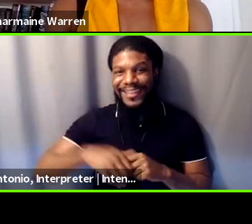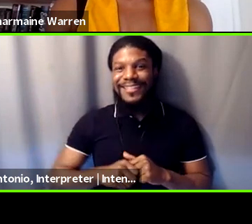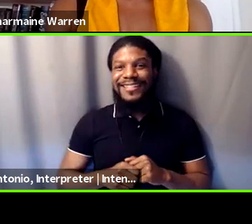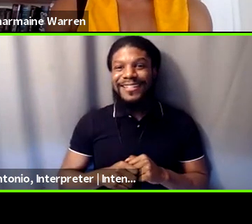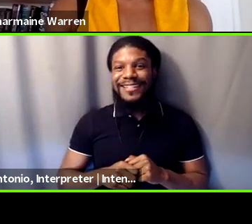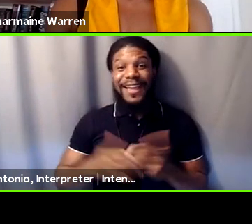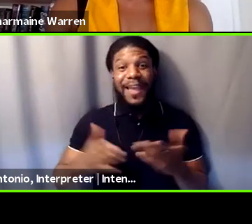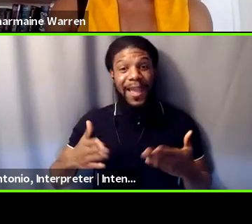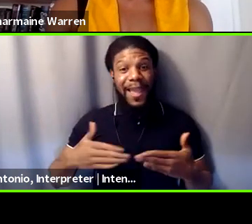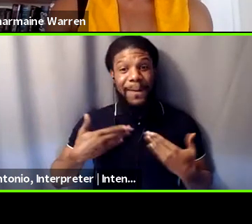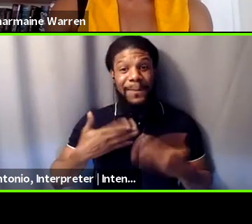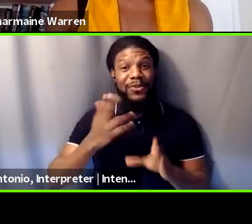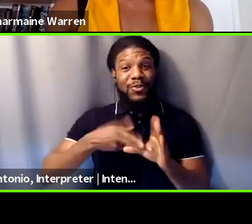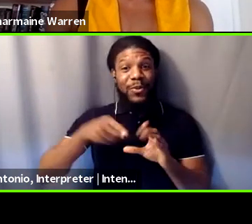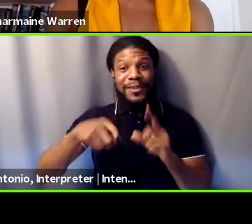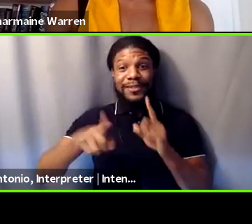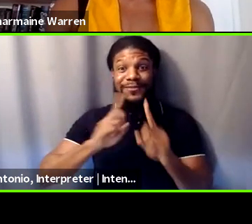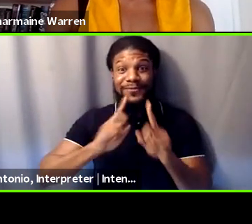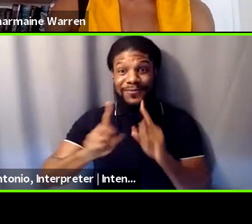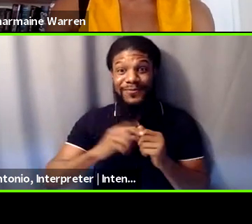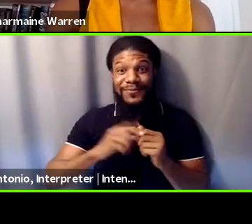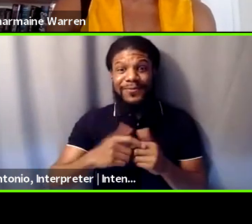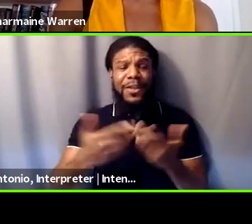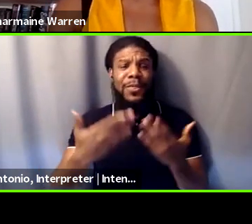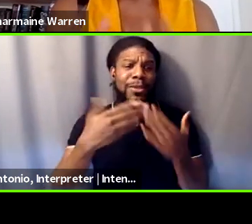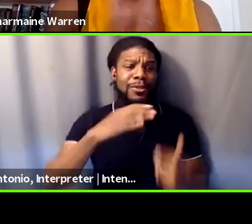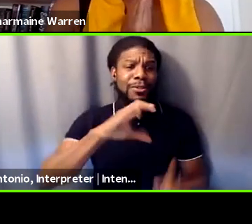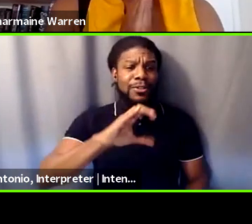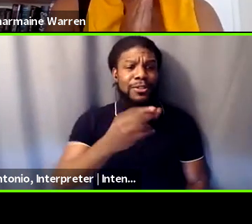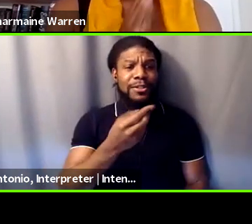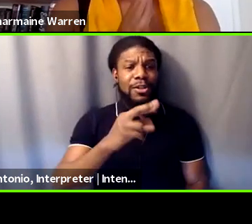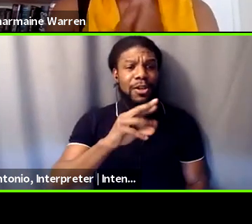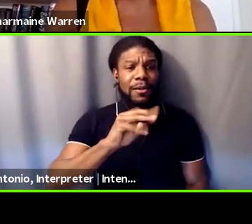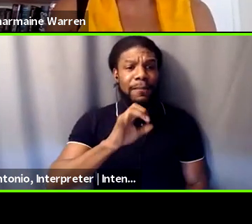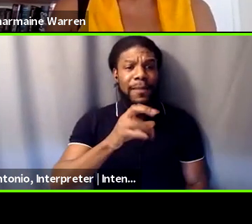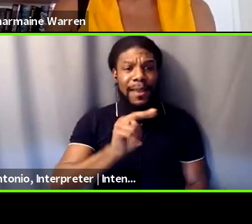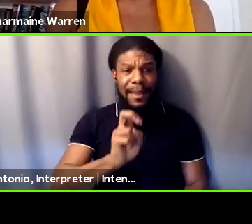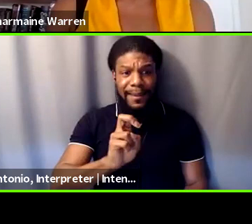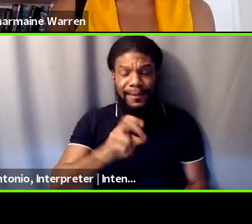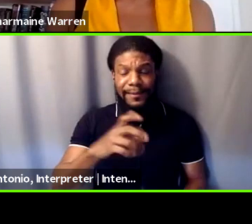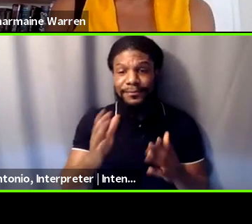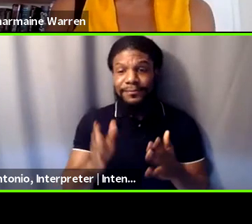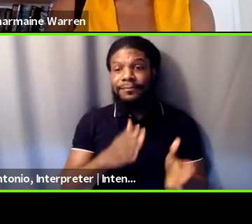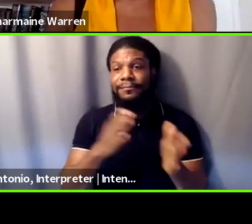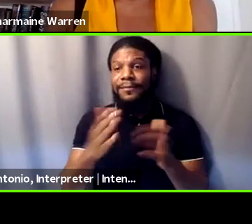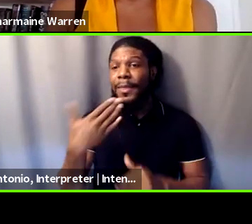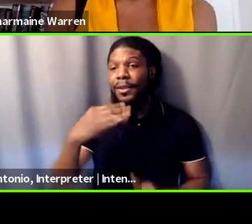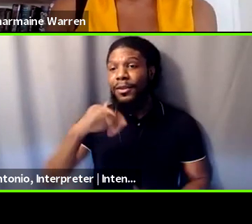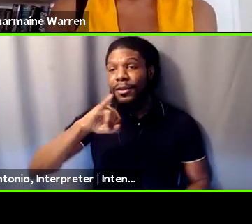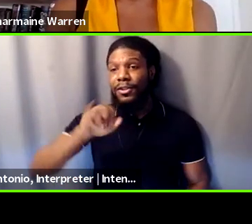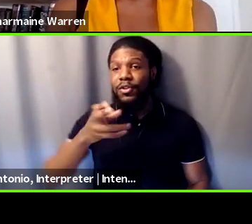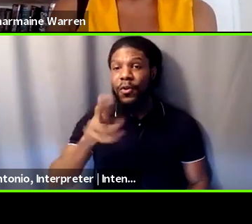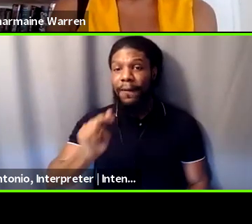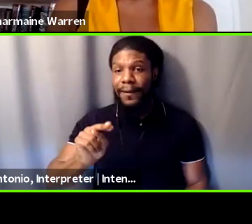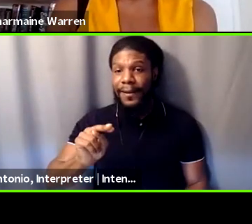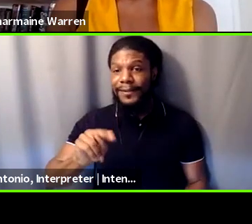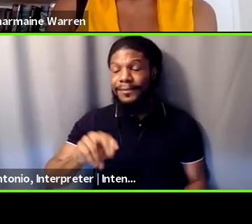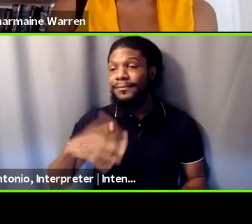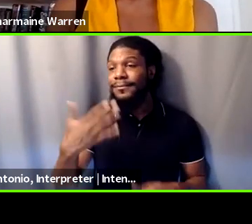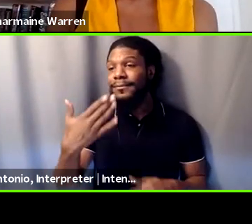I'm happy to be here. Thank you, Charmaine. Thank you, Juan of Regiones. Thank you, Zwoisy.